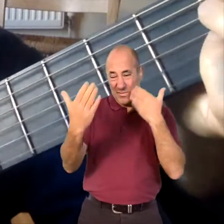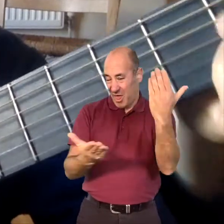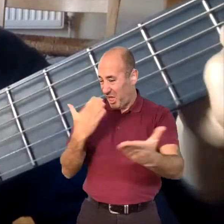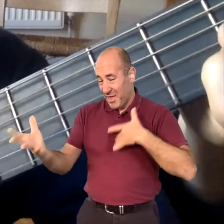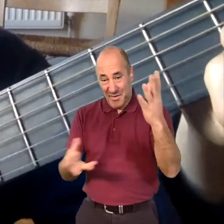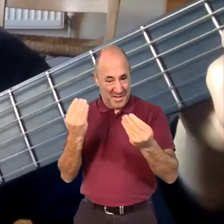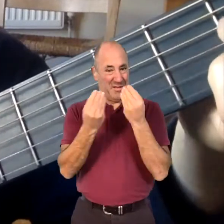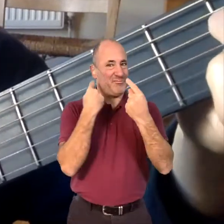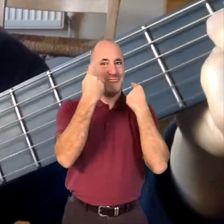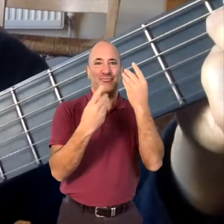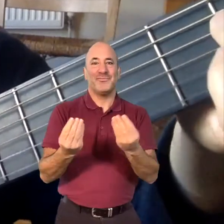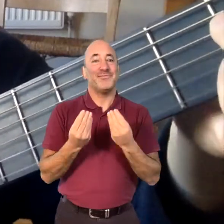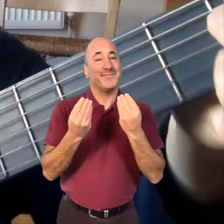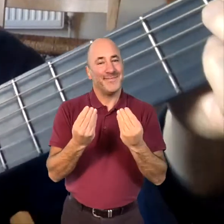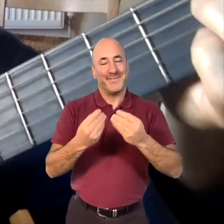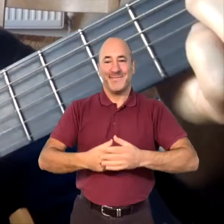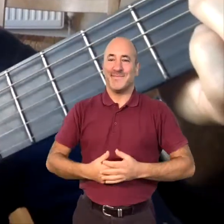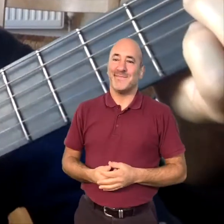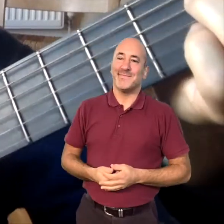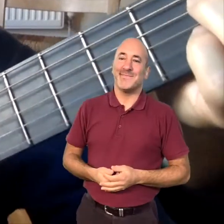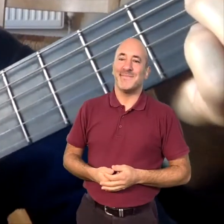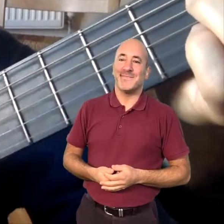we found lying around.